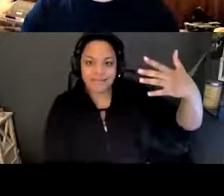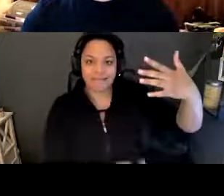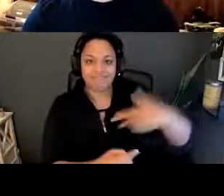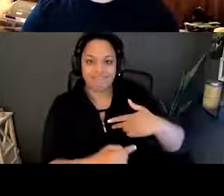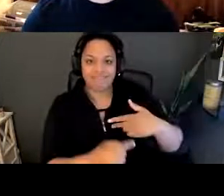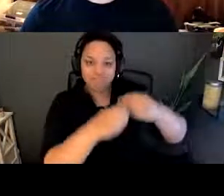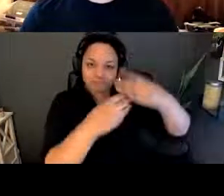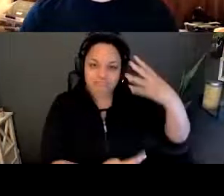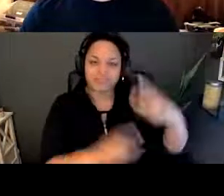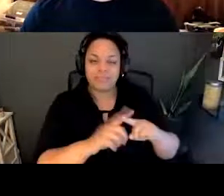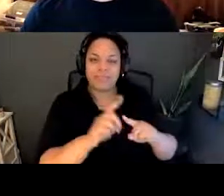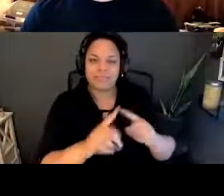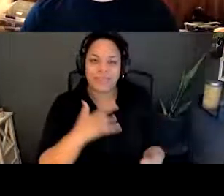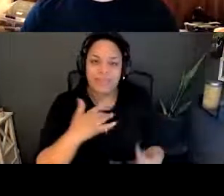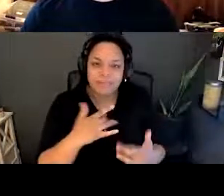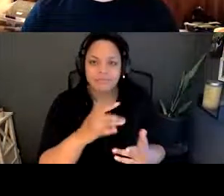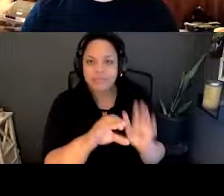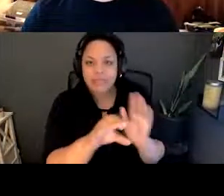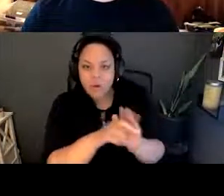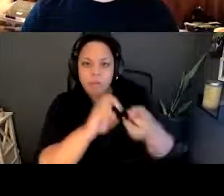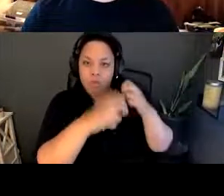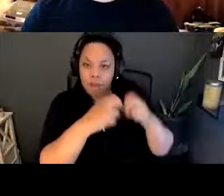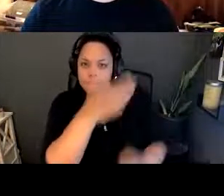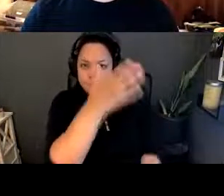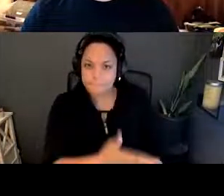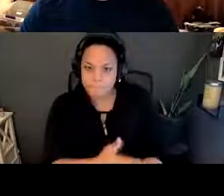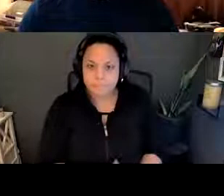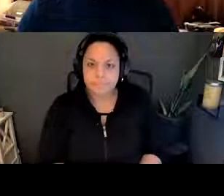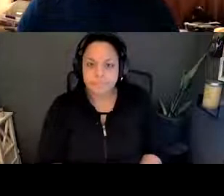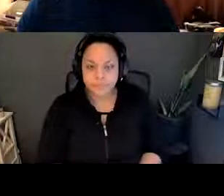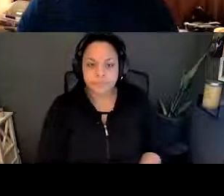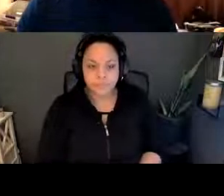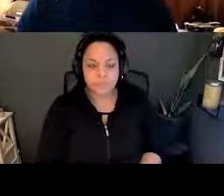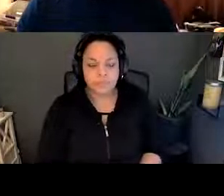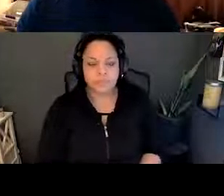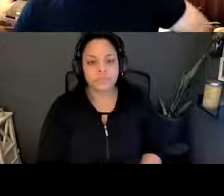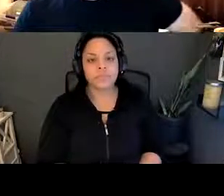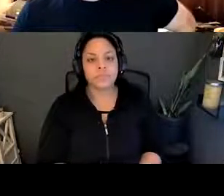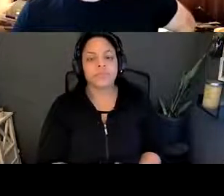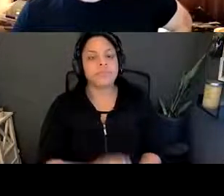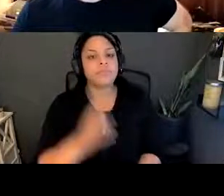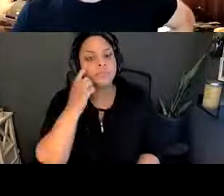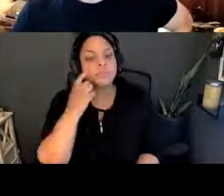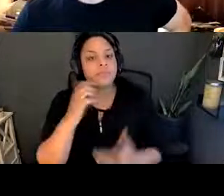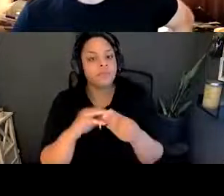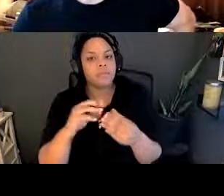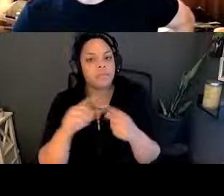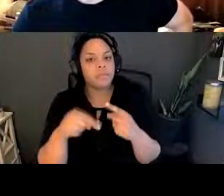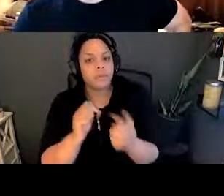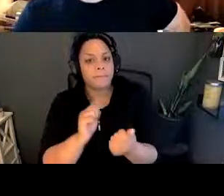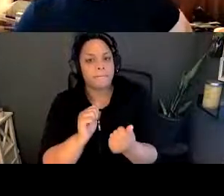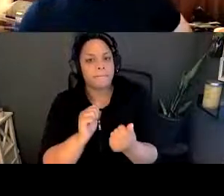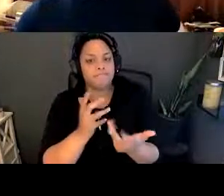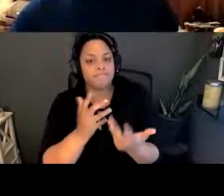constellation of problems that they're struggling with. So let's talk about the mechanisms of